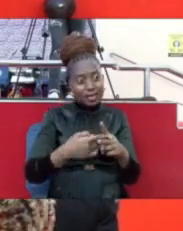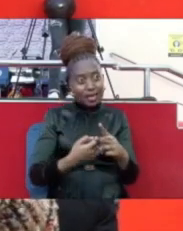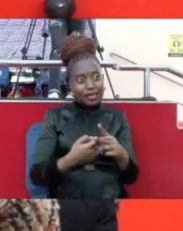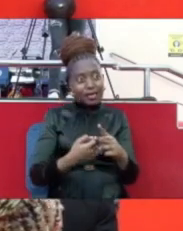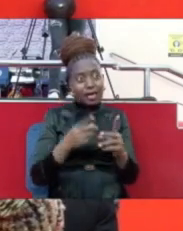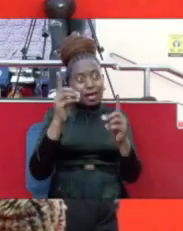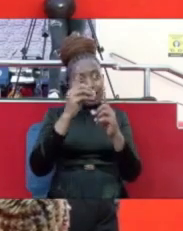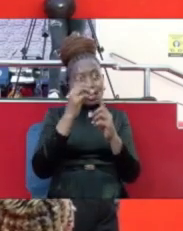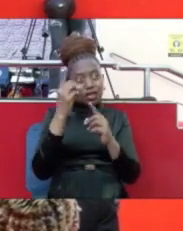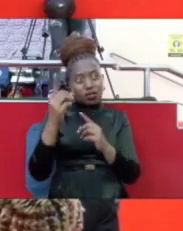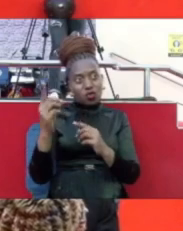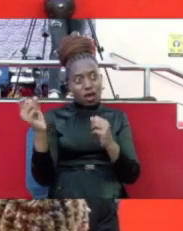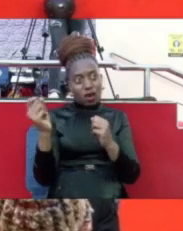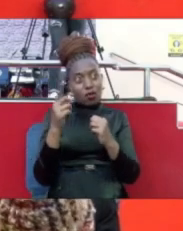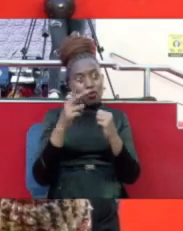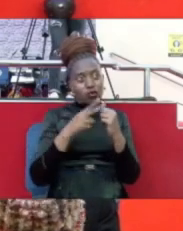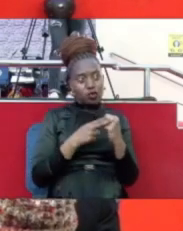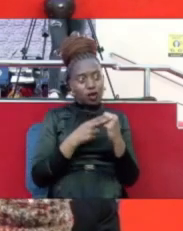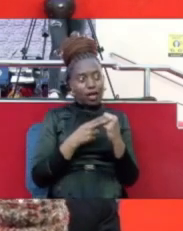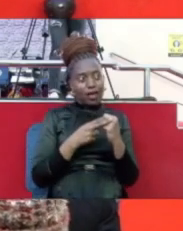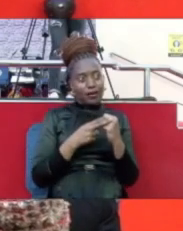Huh? First of July.